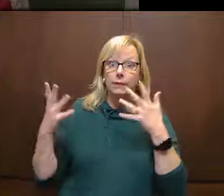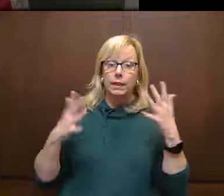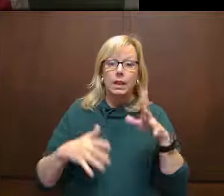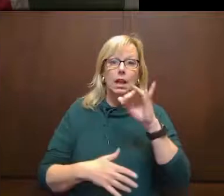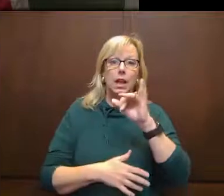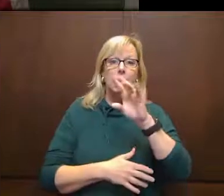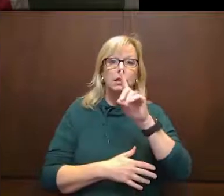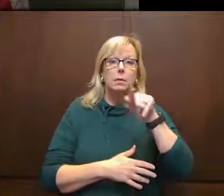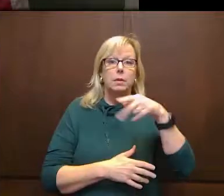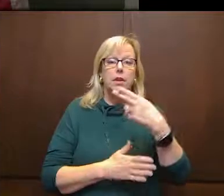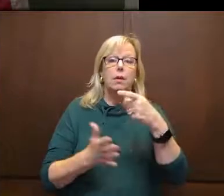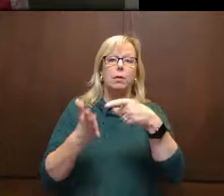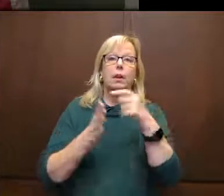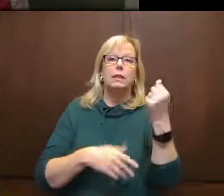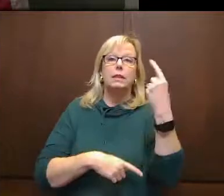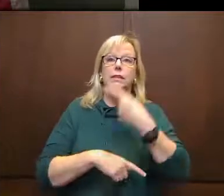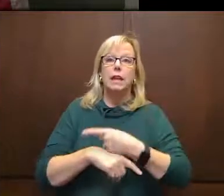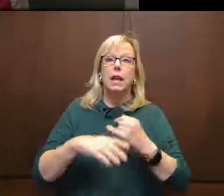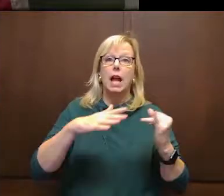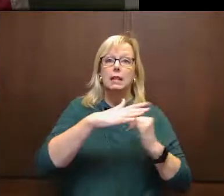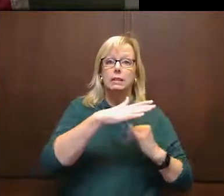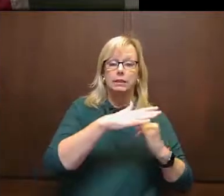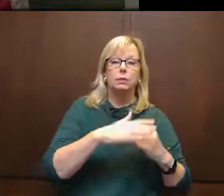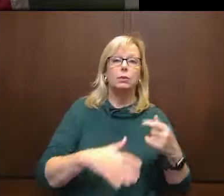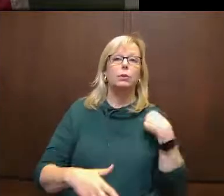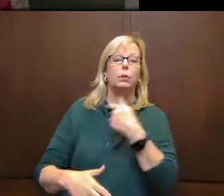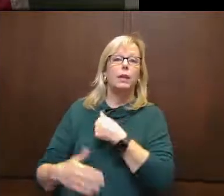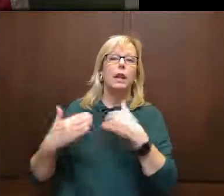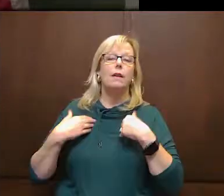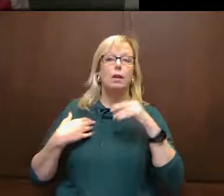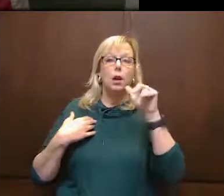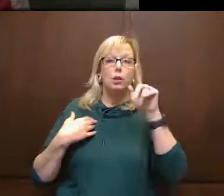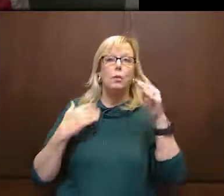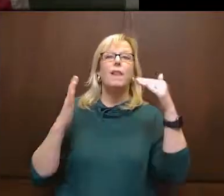the IDPH required 10-day isolation period, we are at